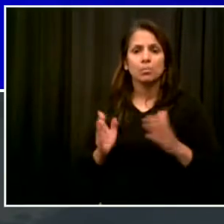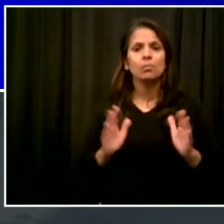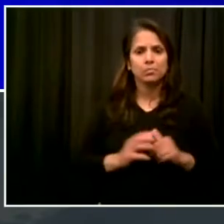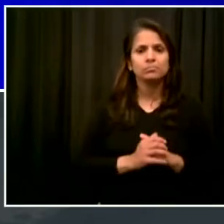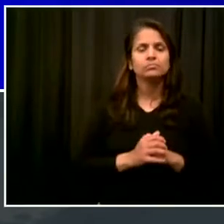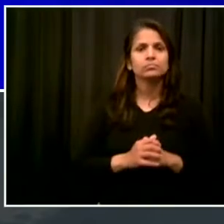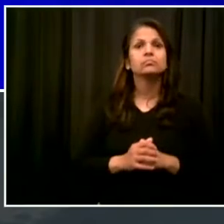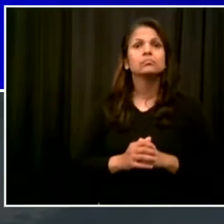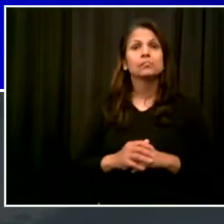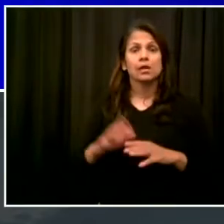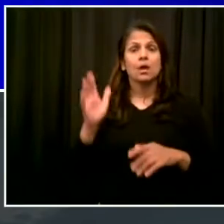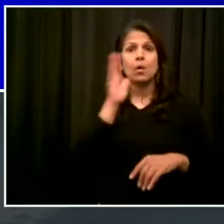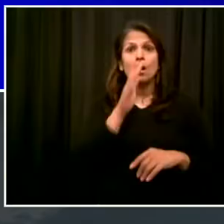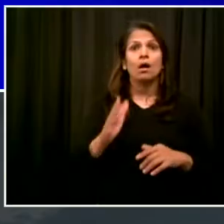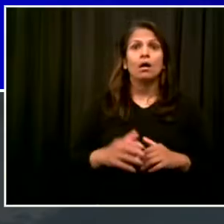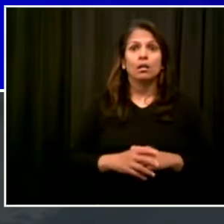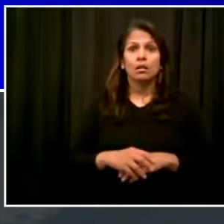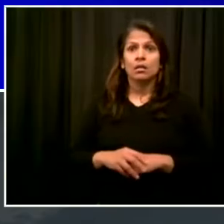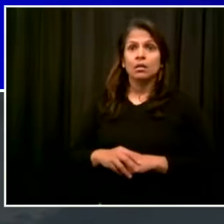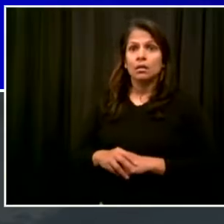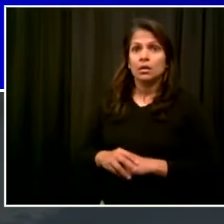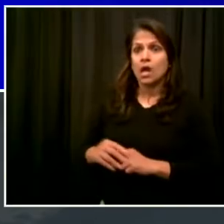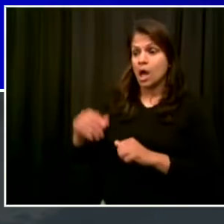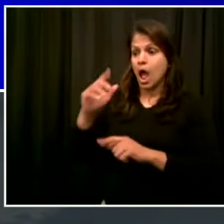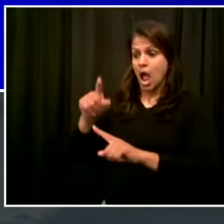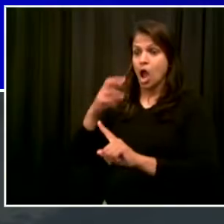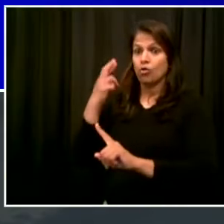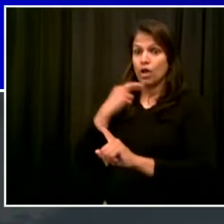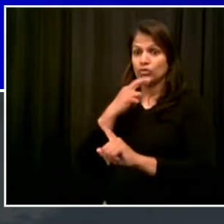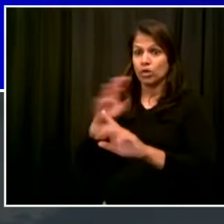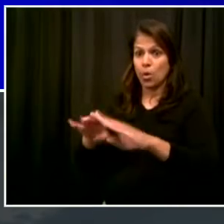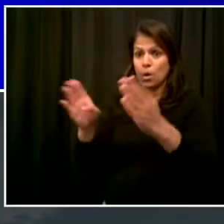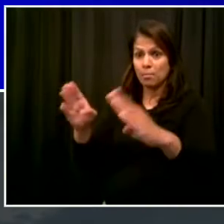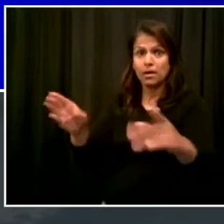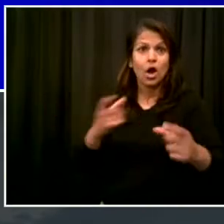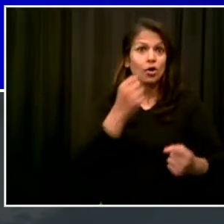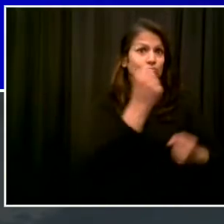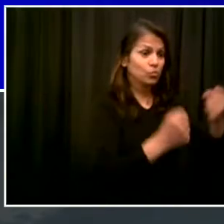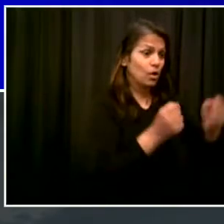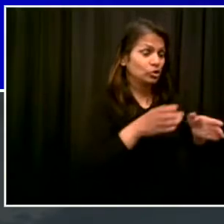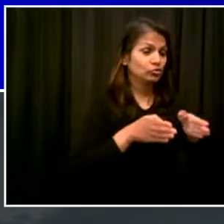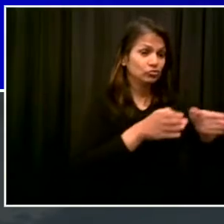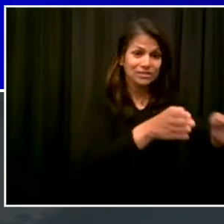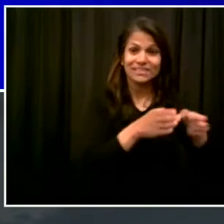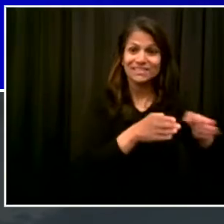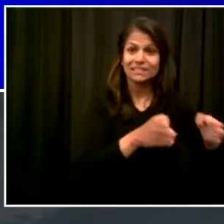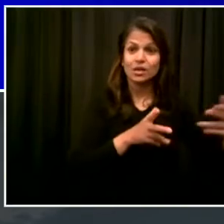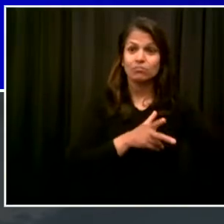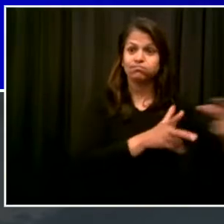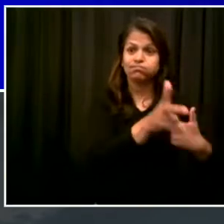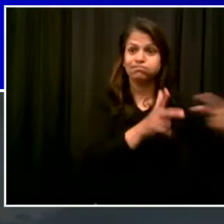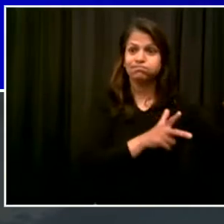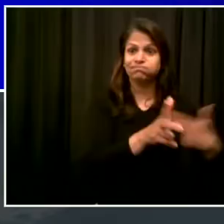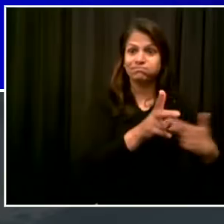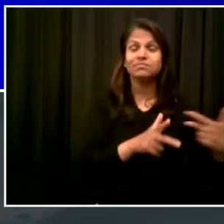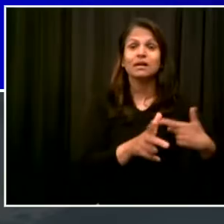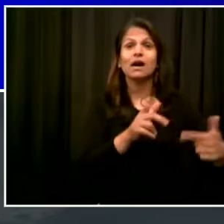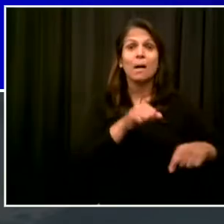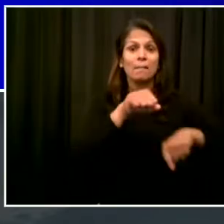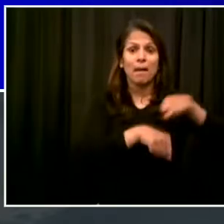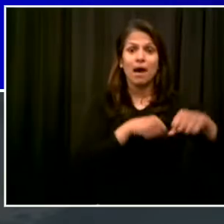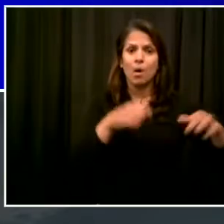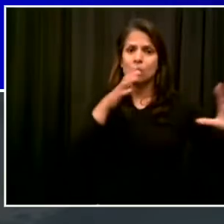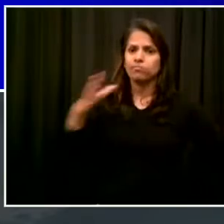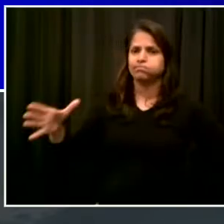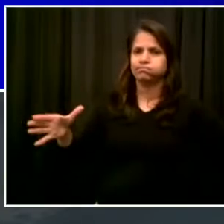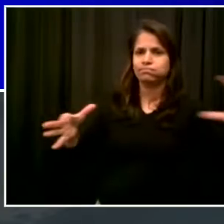we'll have more to say on that in the next few days, and that's going to be an exciting additional piece. We also are going to